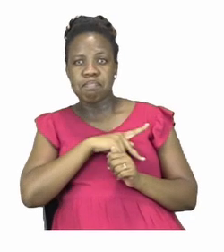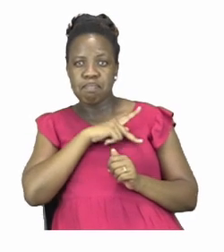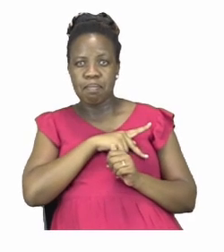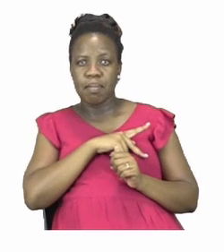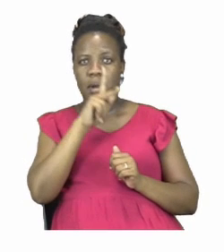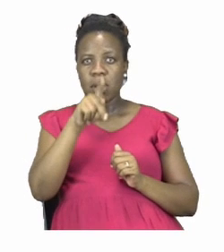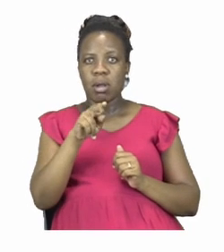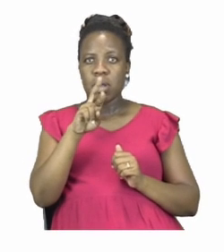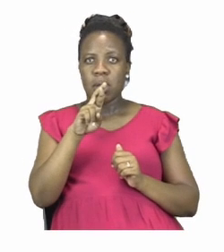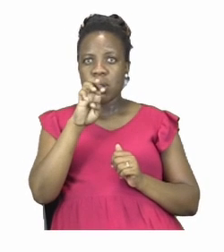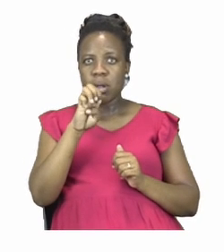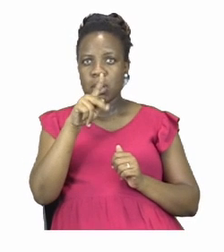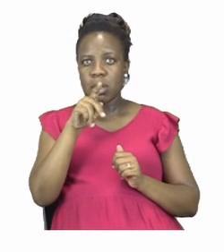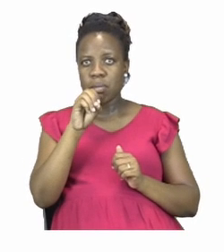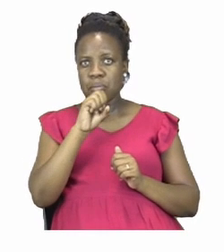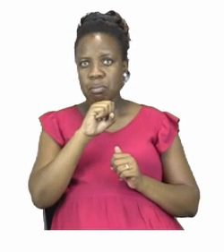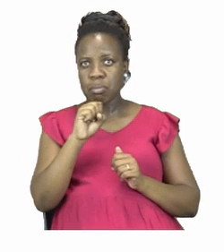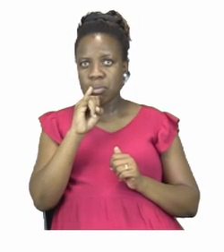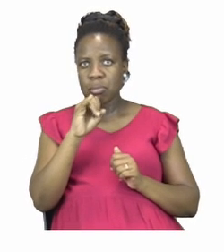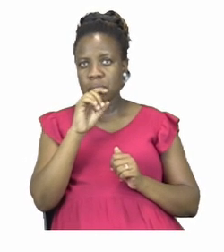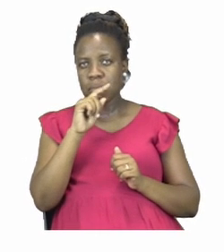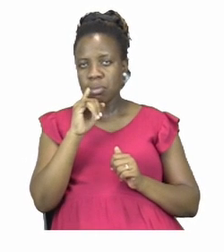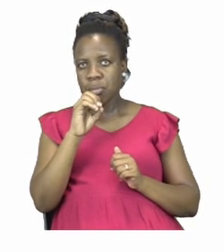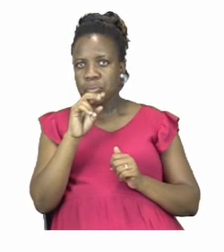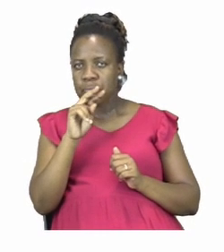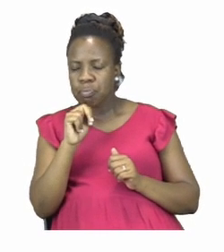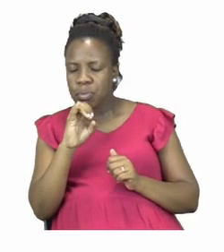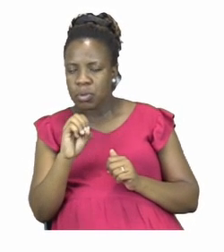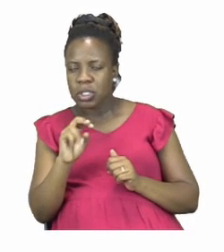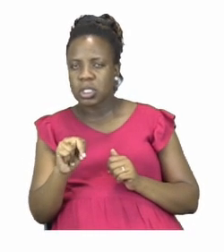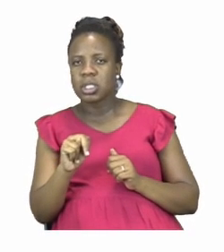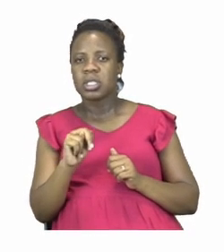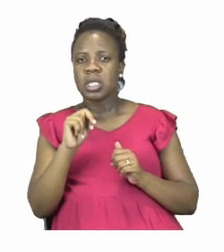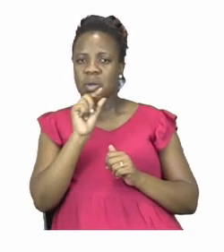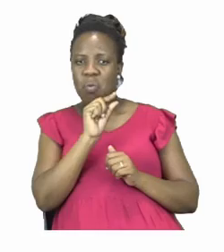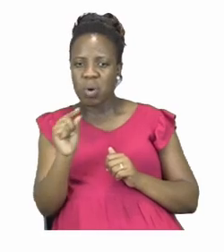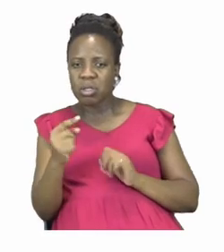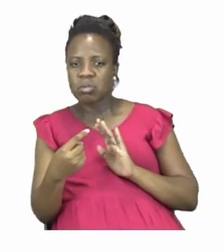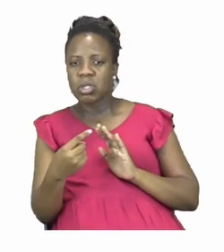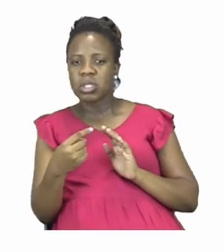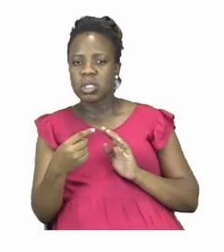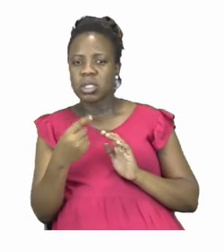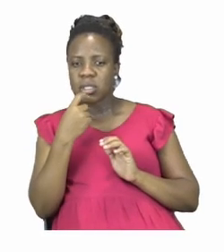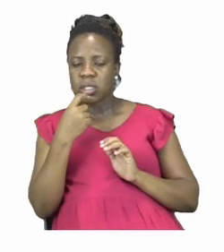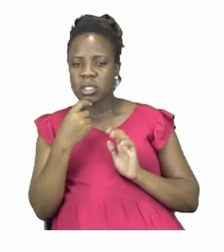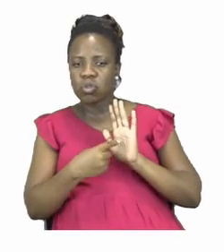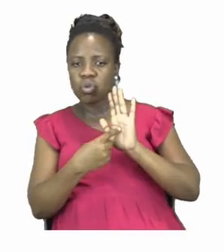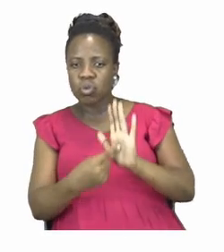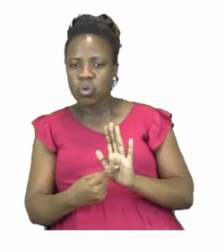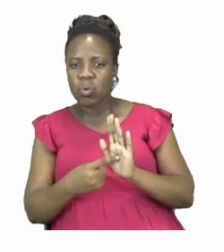means that these words, they tell us where something is. Now boys and girls, on the